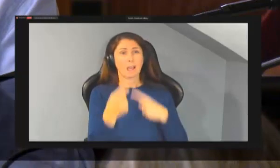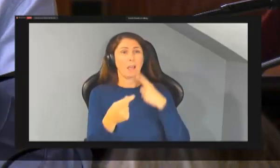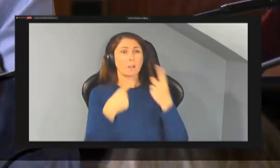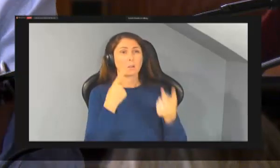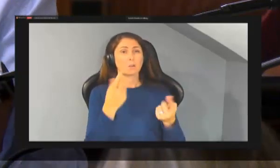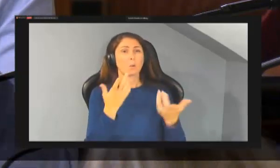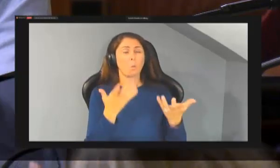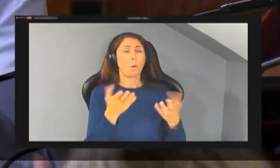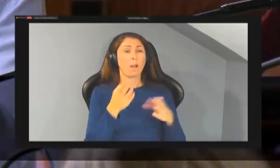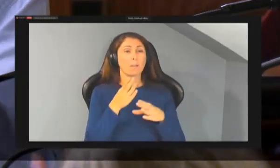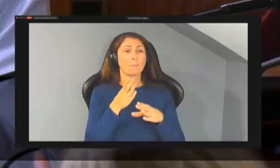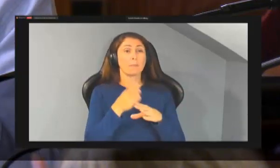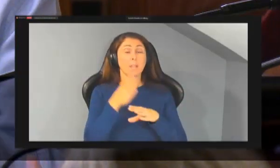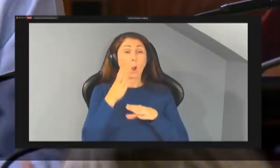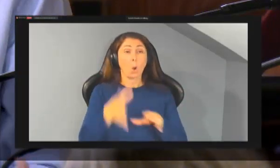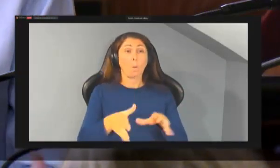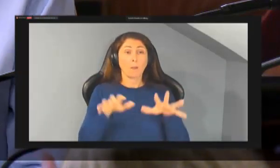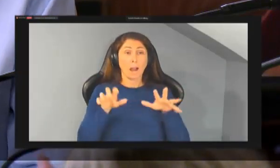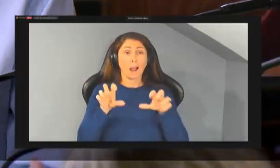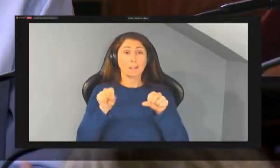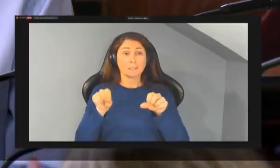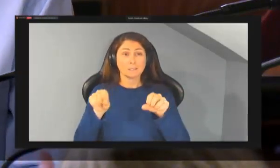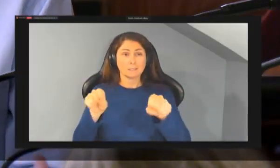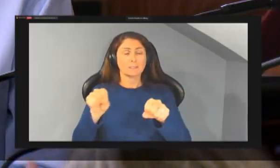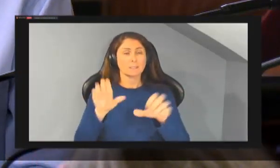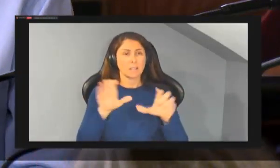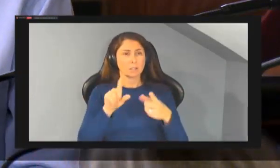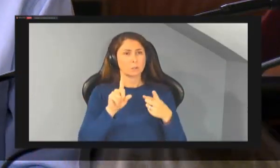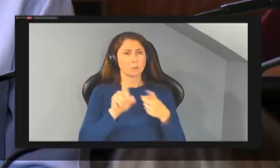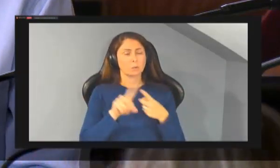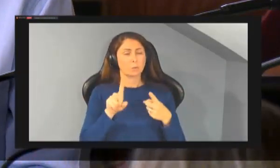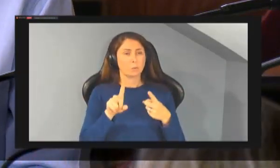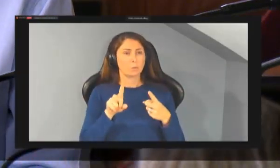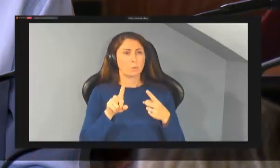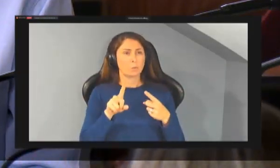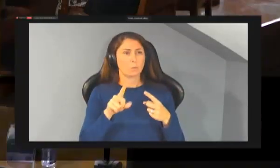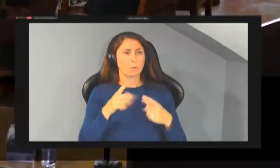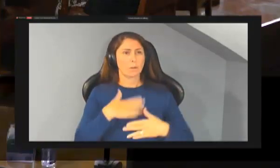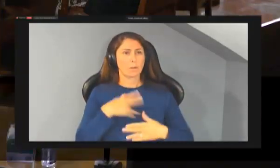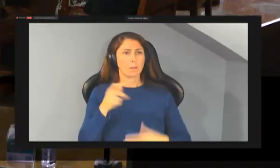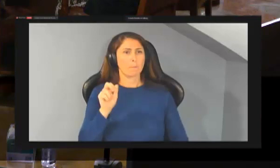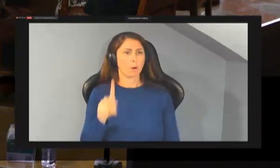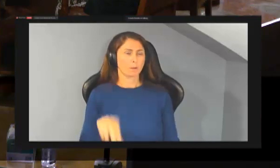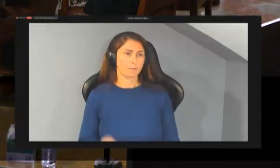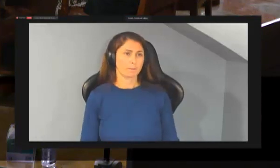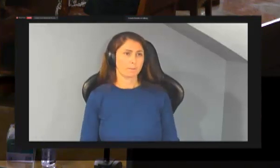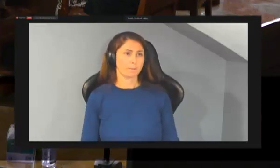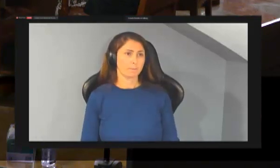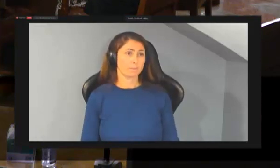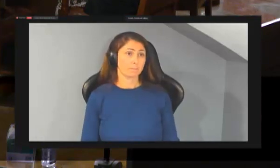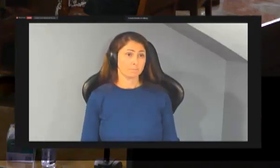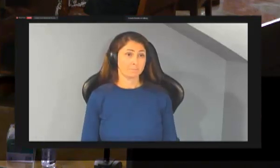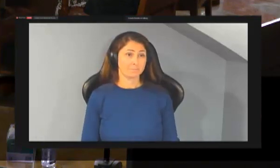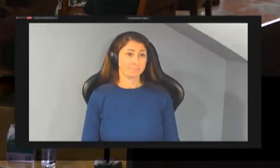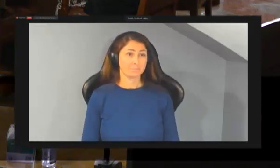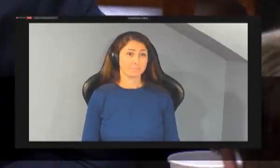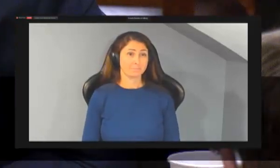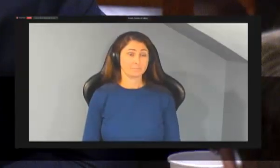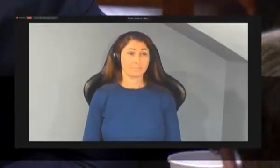over-browsing actually does to the park. Before we do that, and since